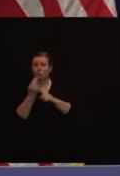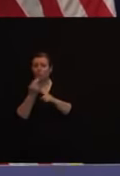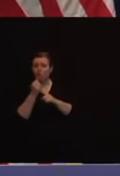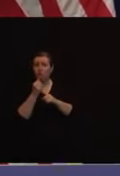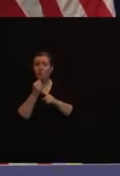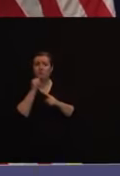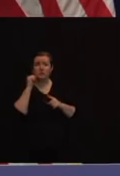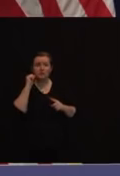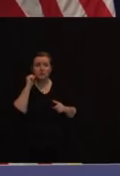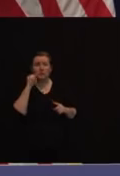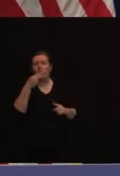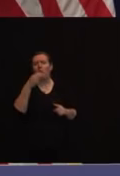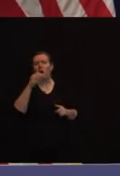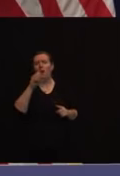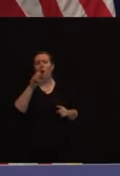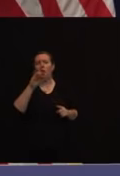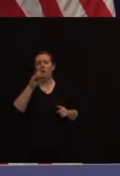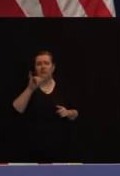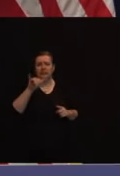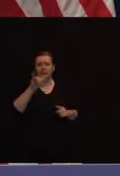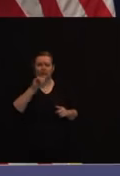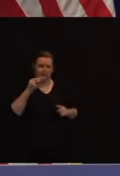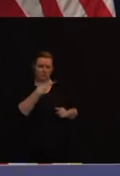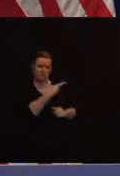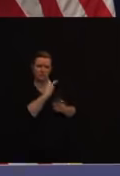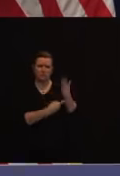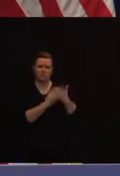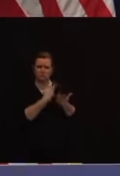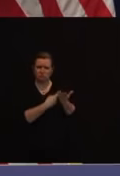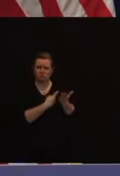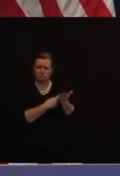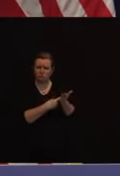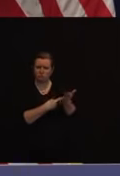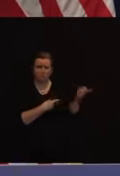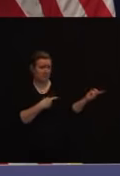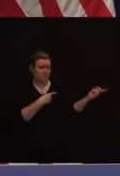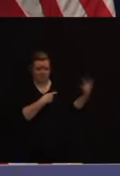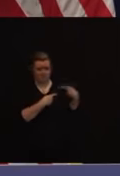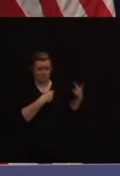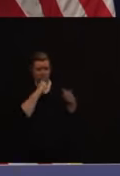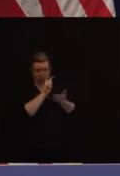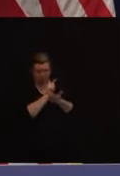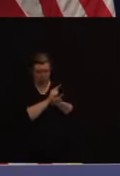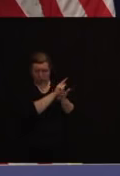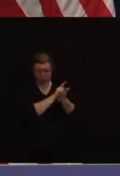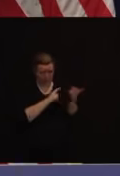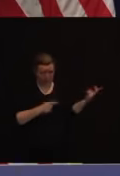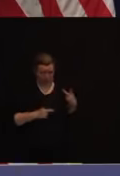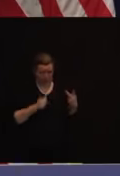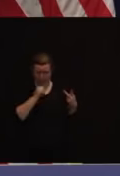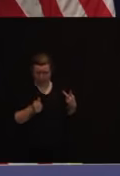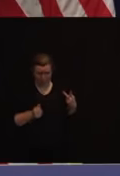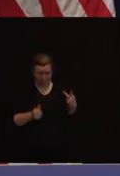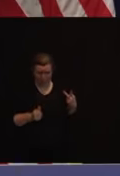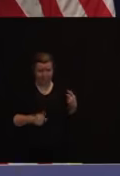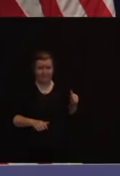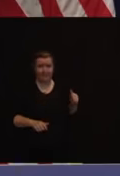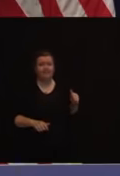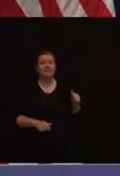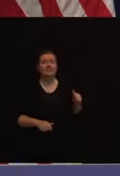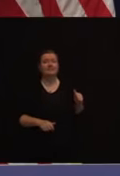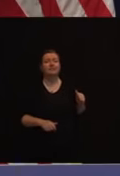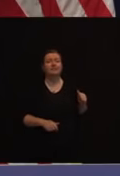Maybe it's me, but something's going on with the light stand. I'm not sure what's. I feel like we're opening on Broadway here. Anybody back there?